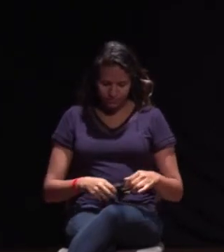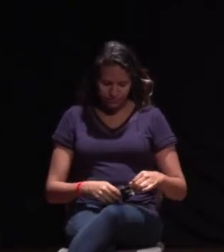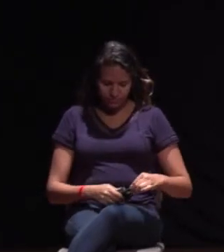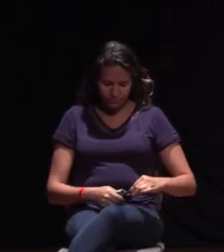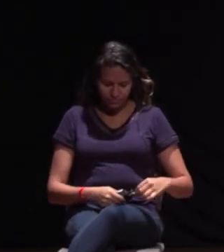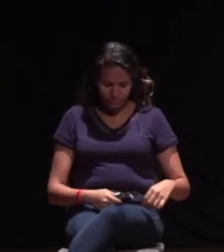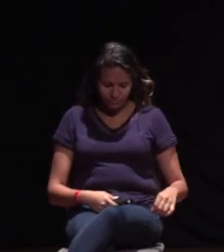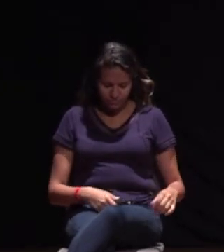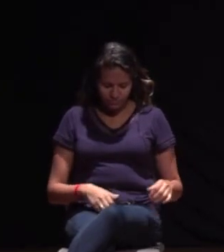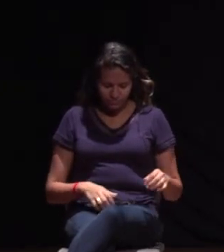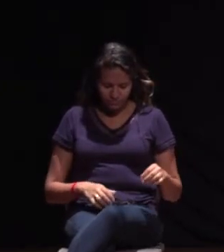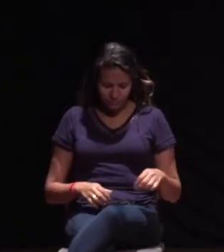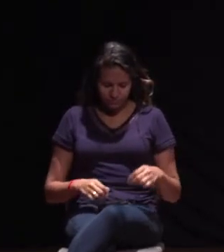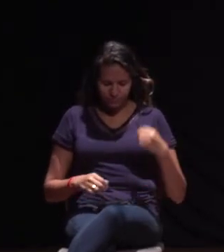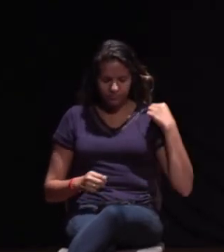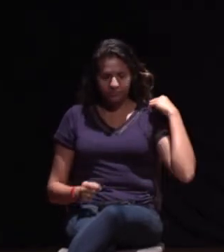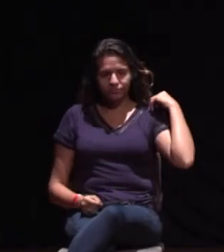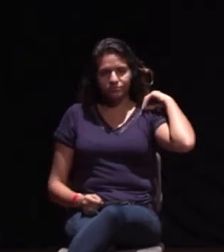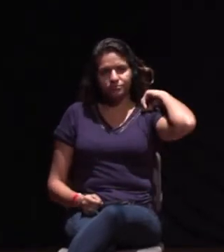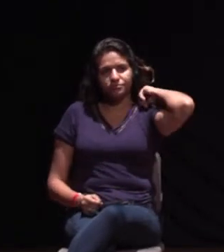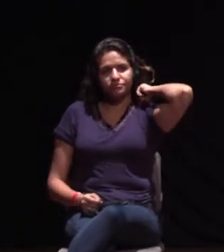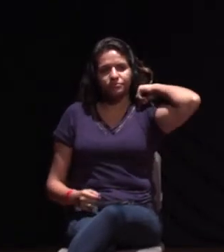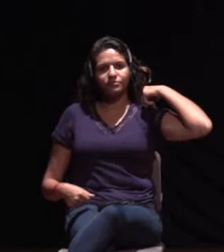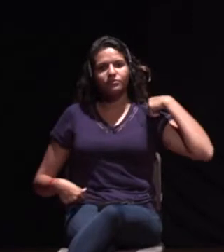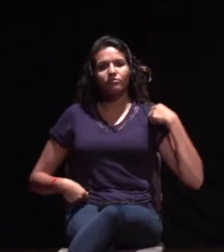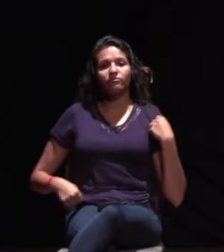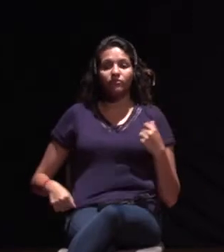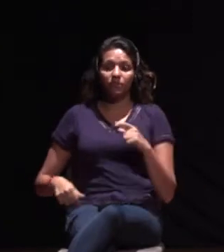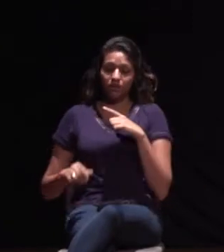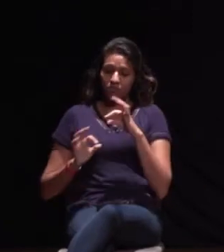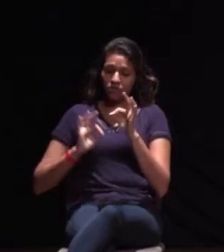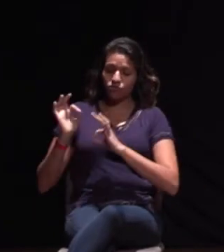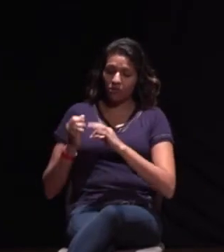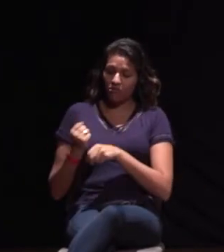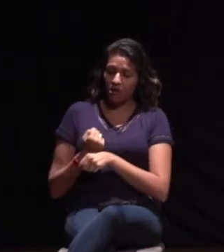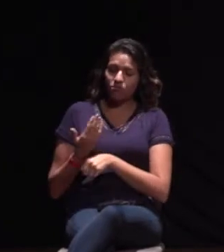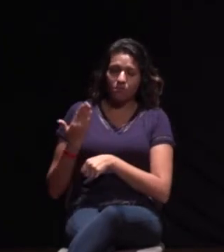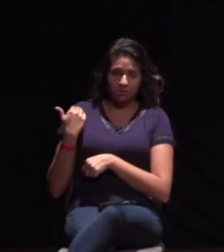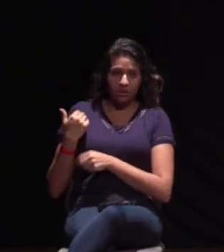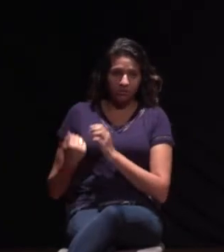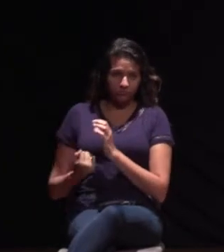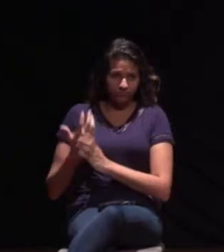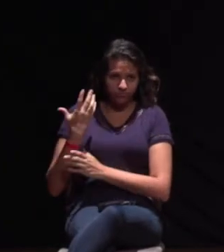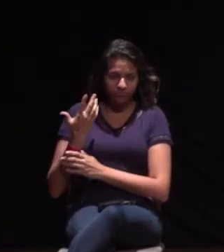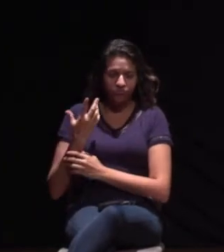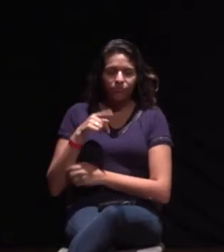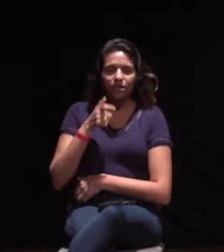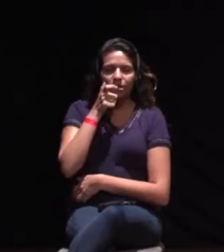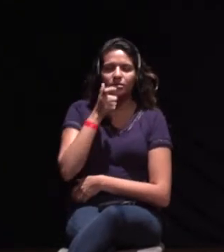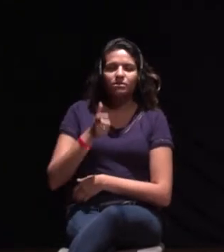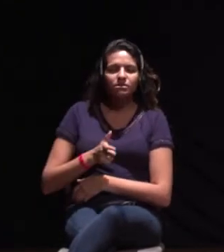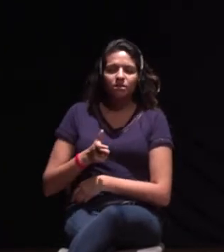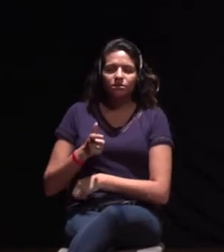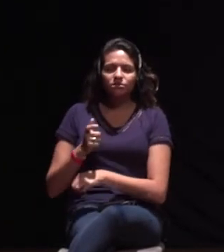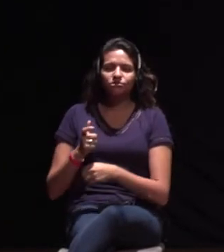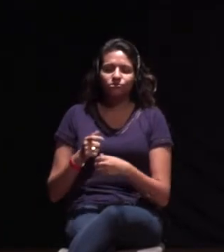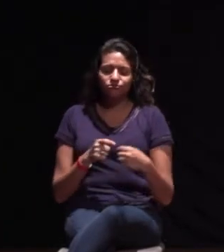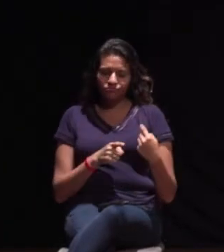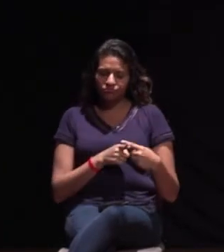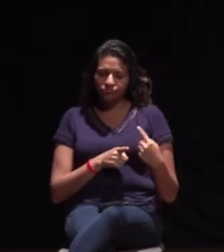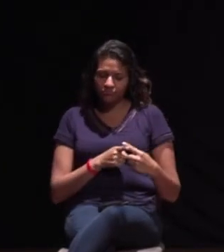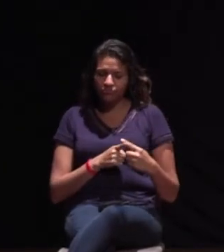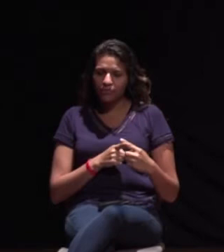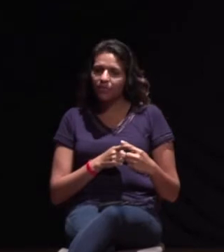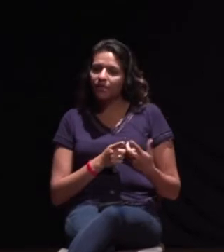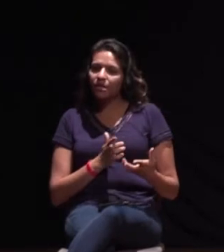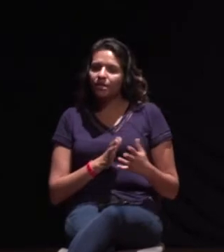did that was released last year. And what was interesting to me was not so much to think about how to do an anti-museum, but what